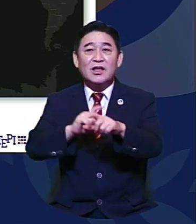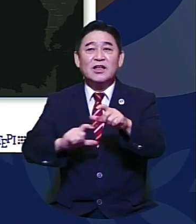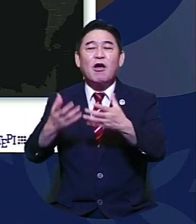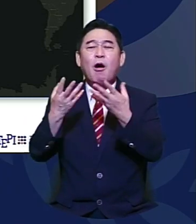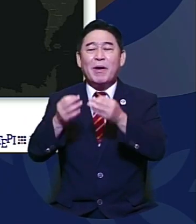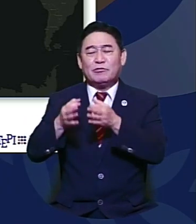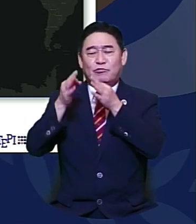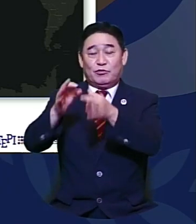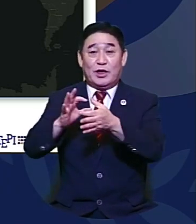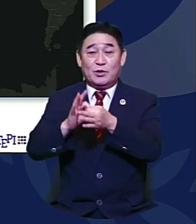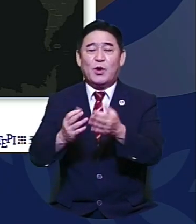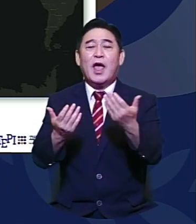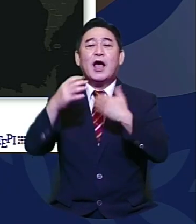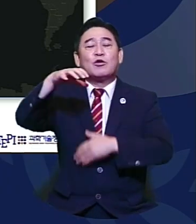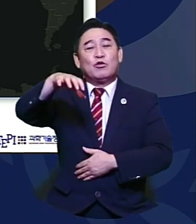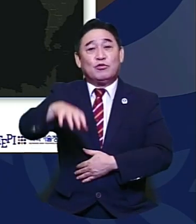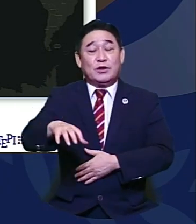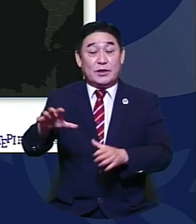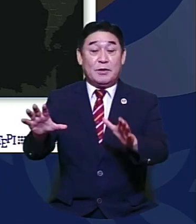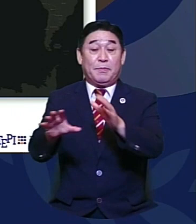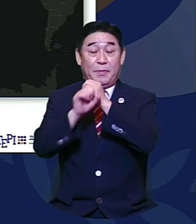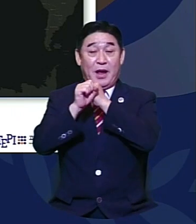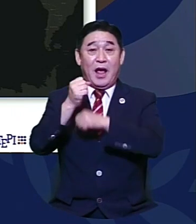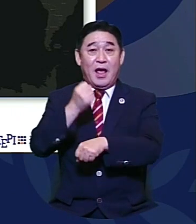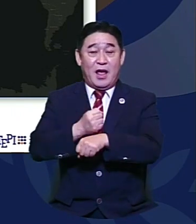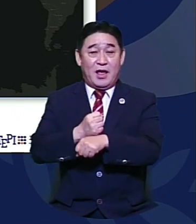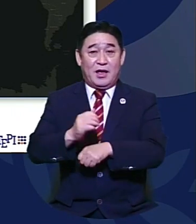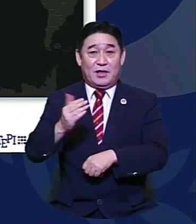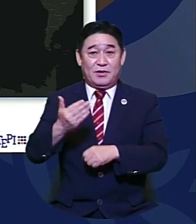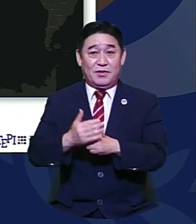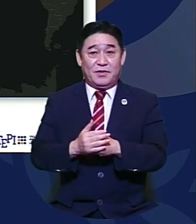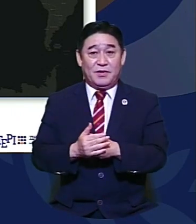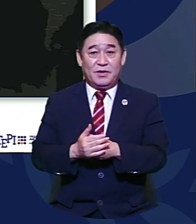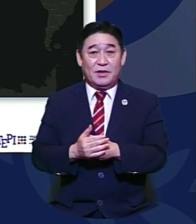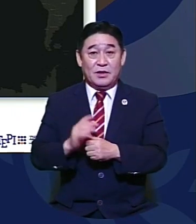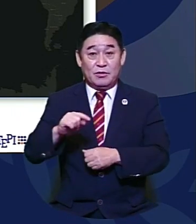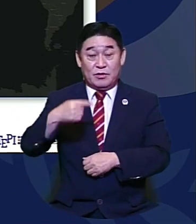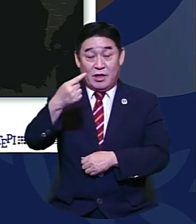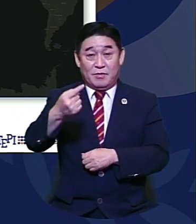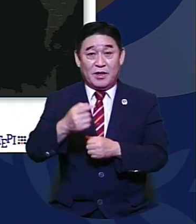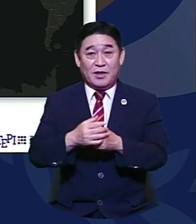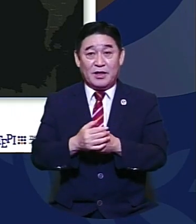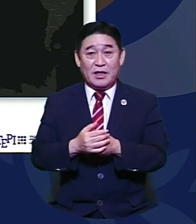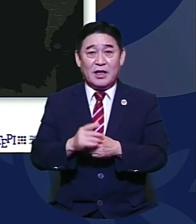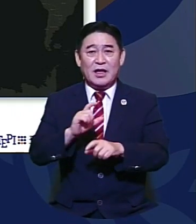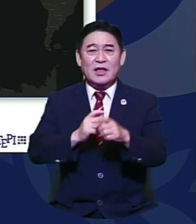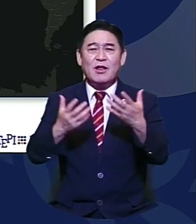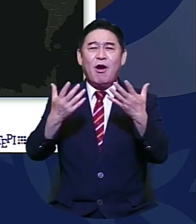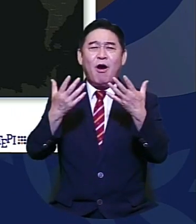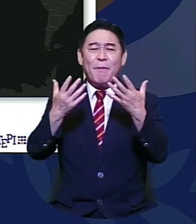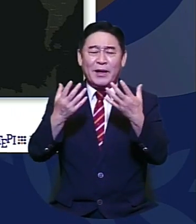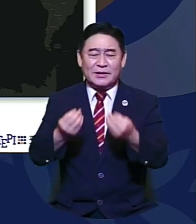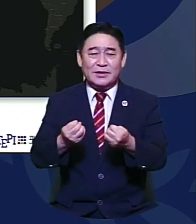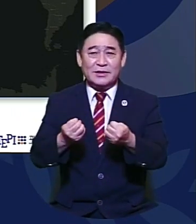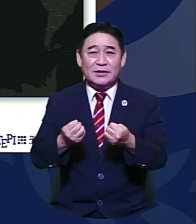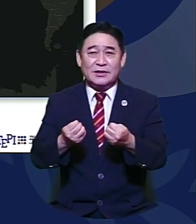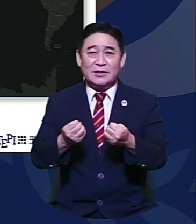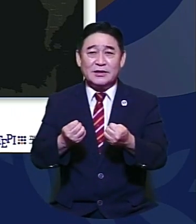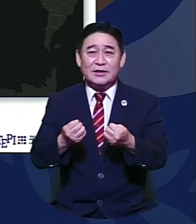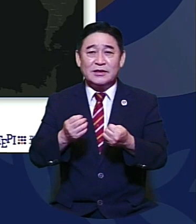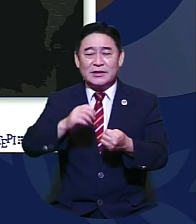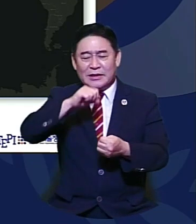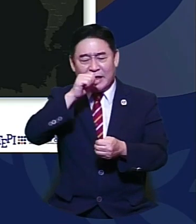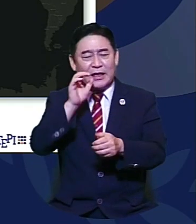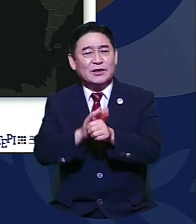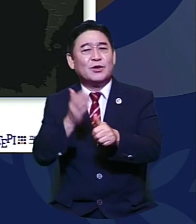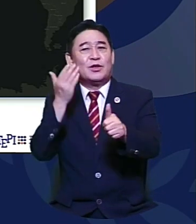then they decided that they have to provide more funds to establish the infrastructure here in